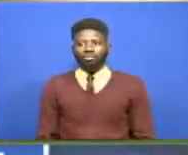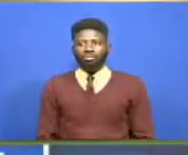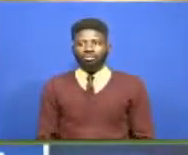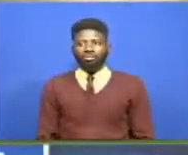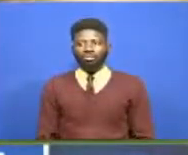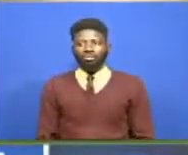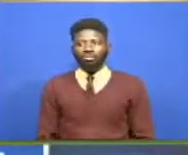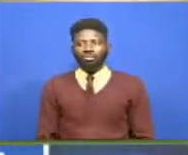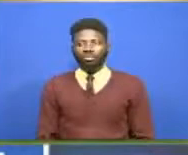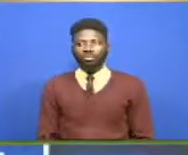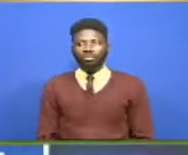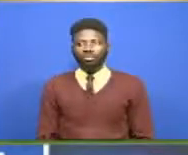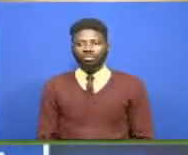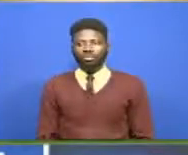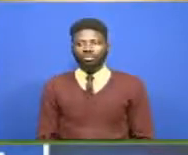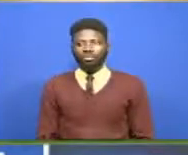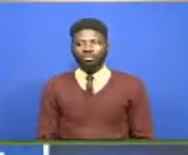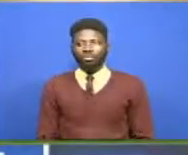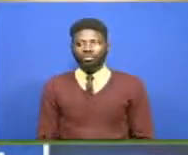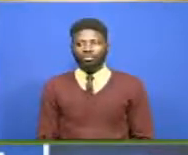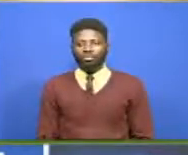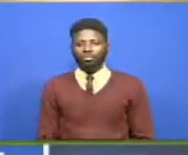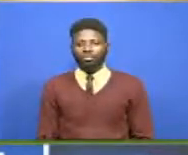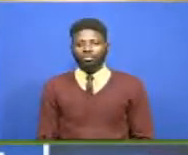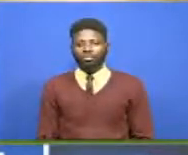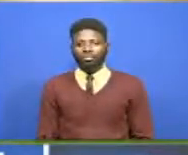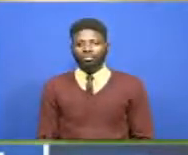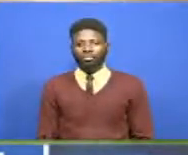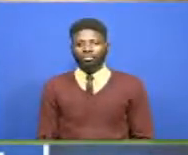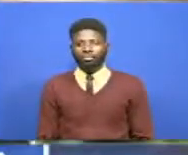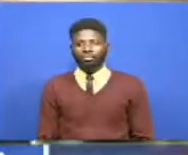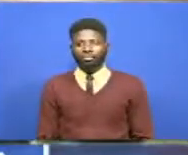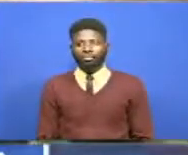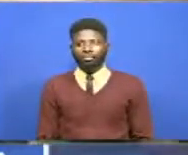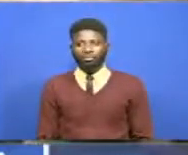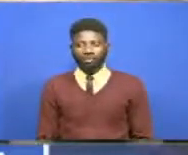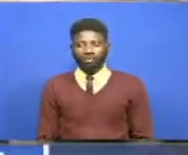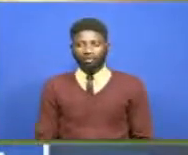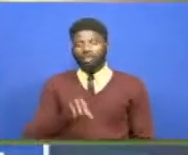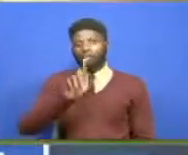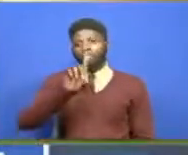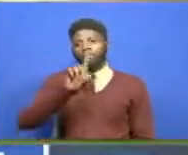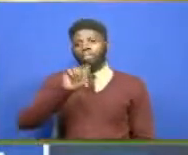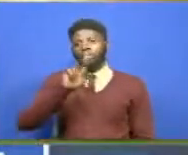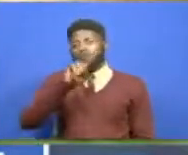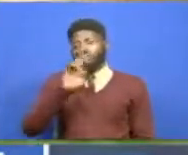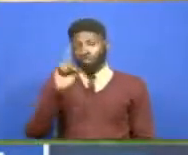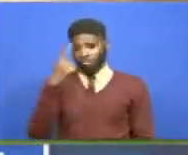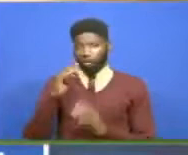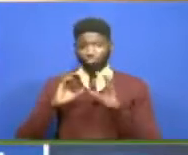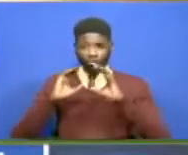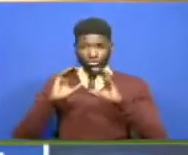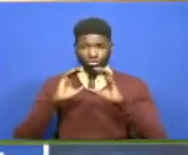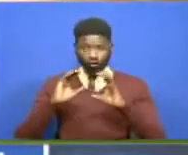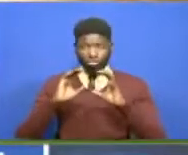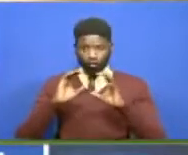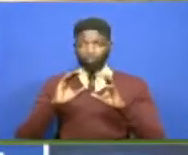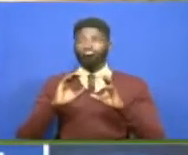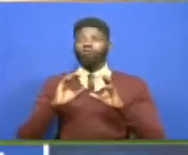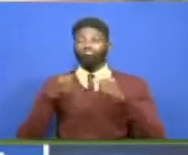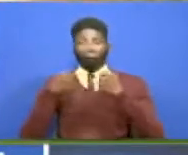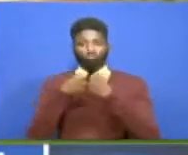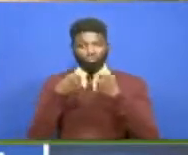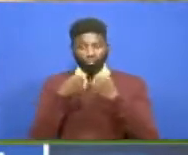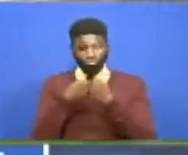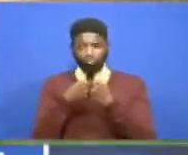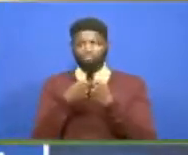Barrett to the corner, All Blacks in. Dave Rennie's first game in charge looked like it was getting away from him